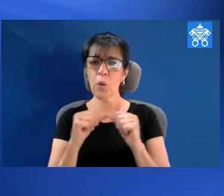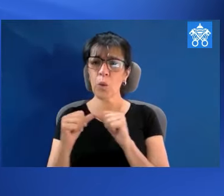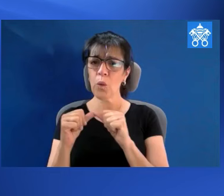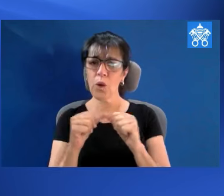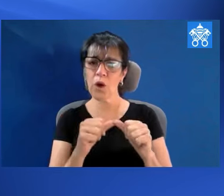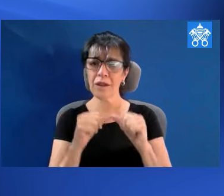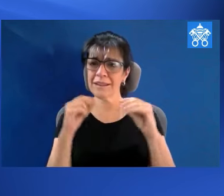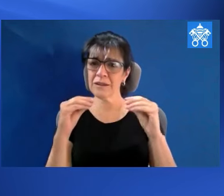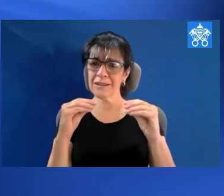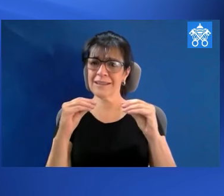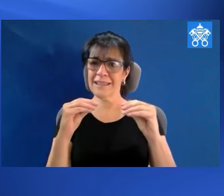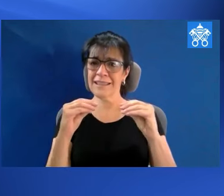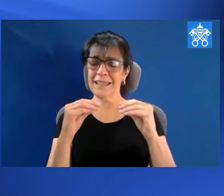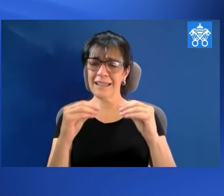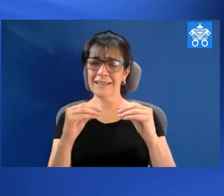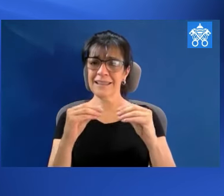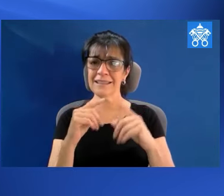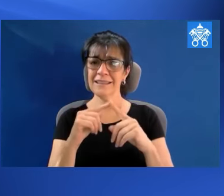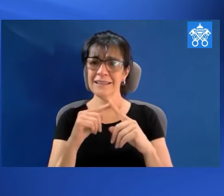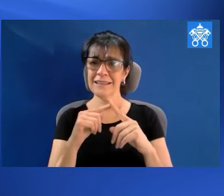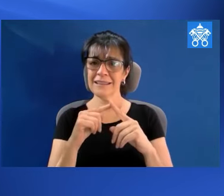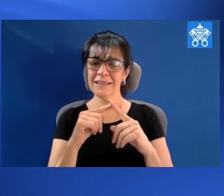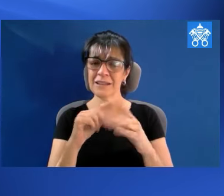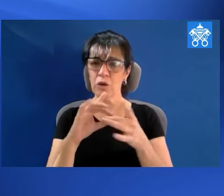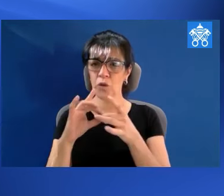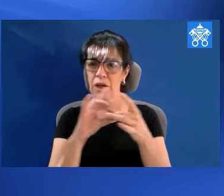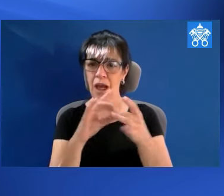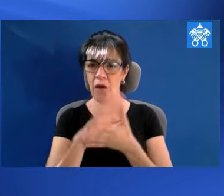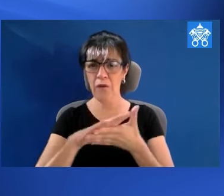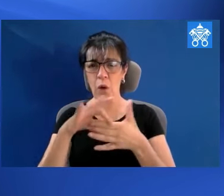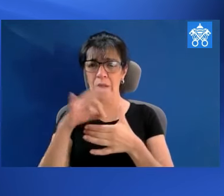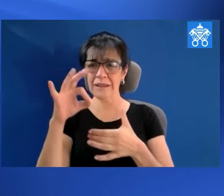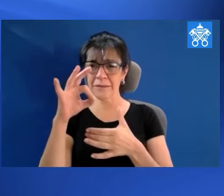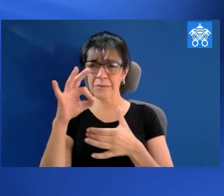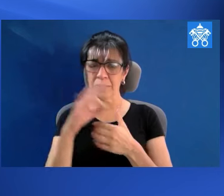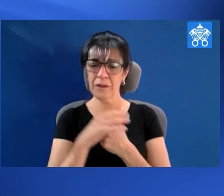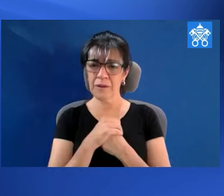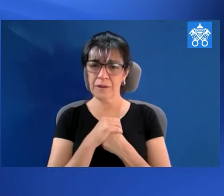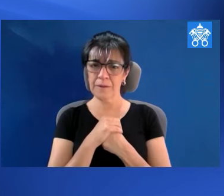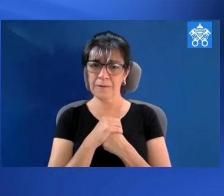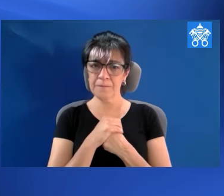Proseguiamo la catechesi. Let us continue the catechesis on the Holy Spirit,